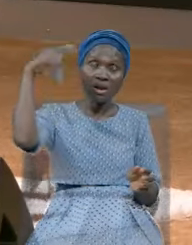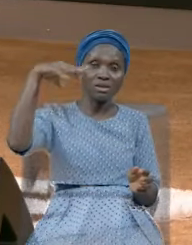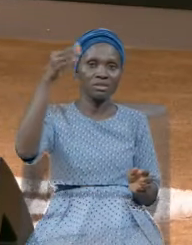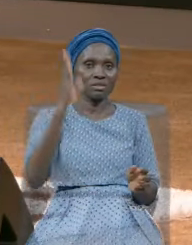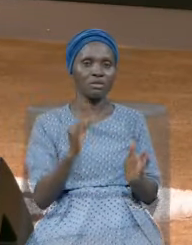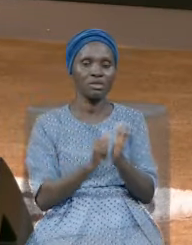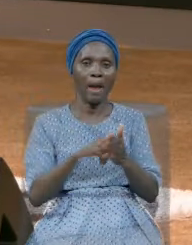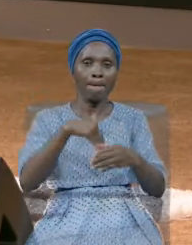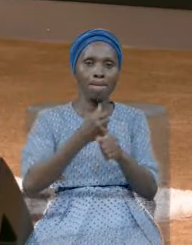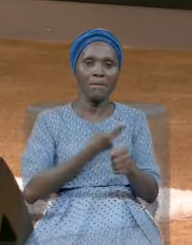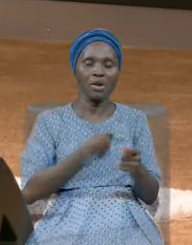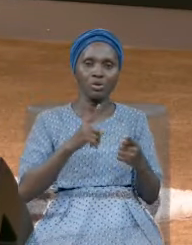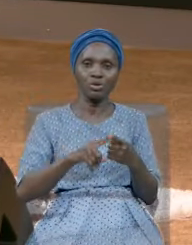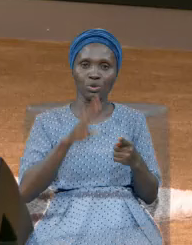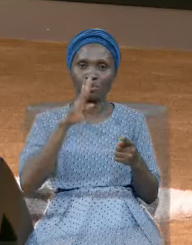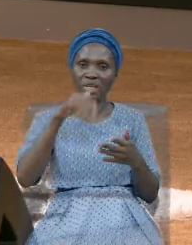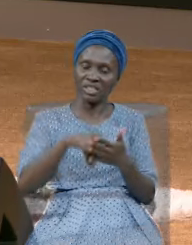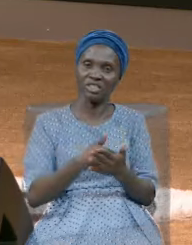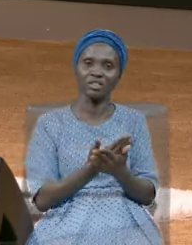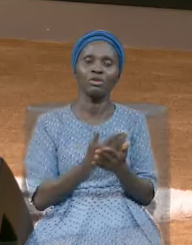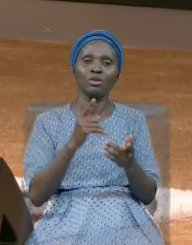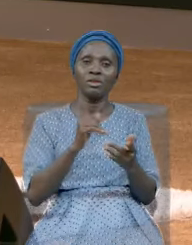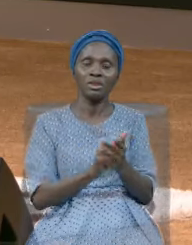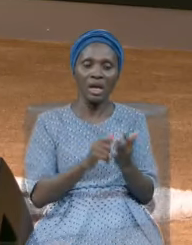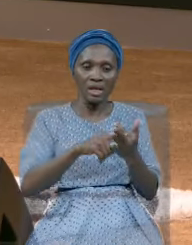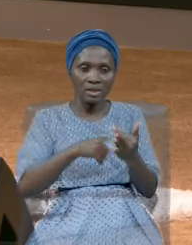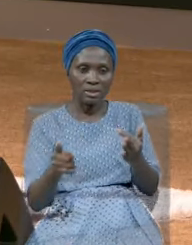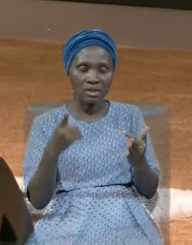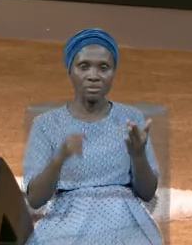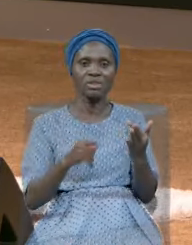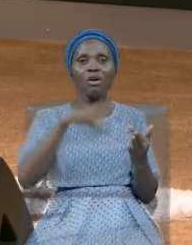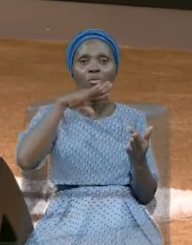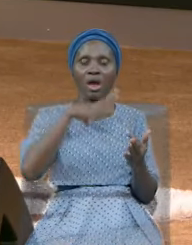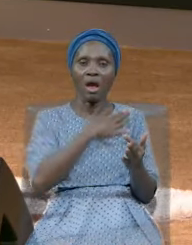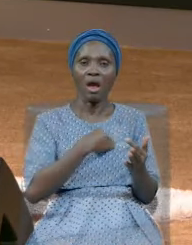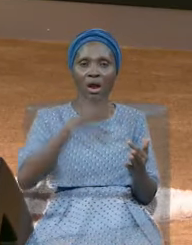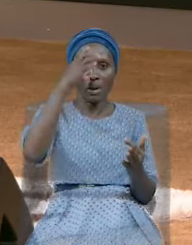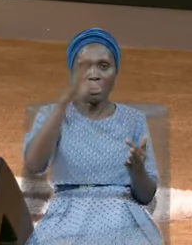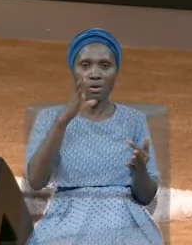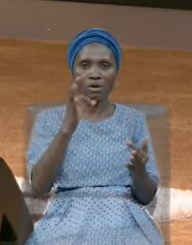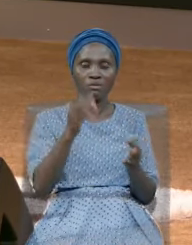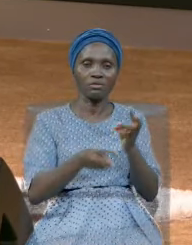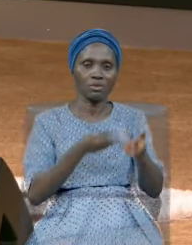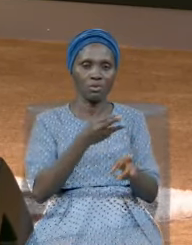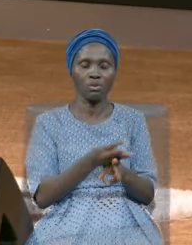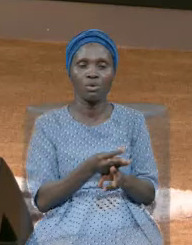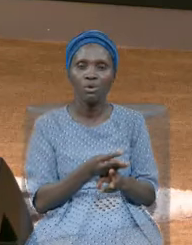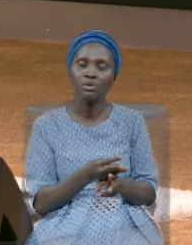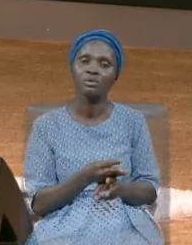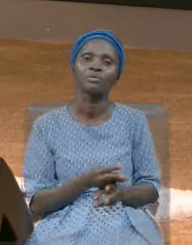have escaped the pollution, the corruption that is in the world